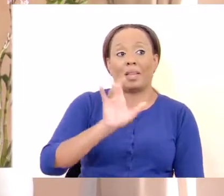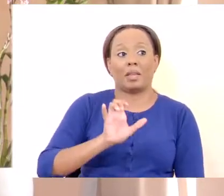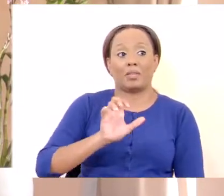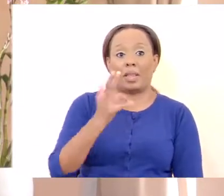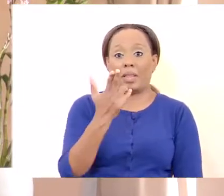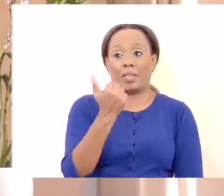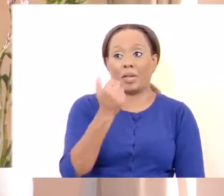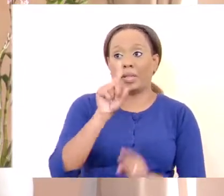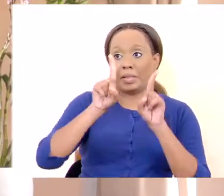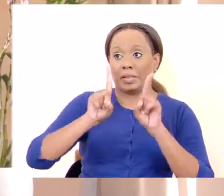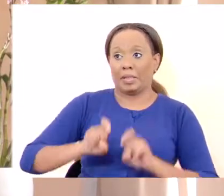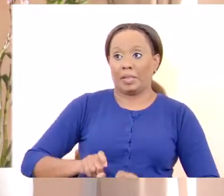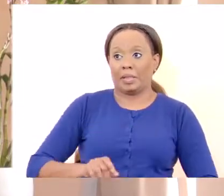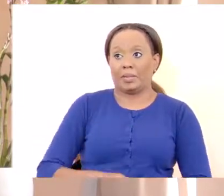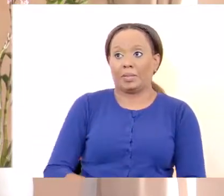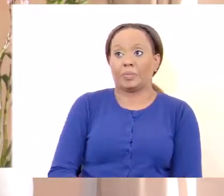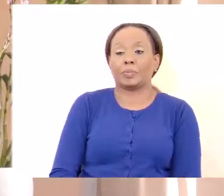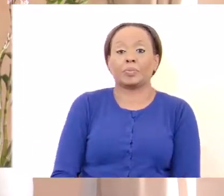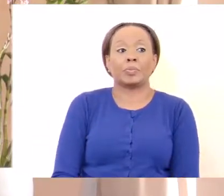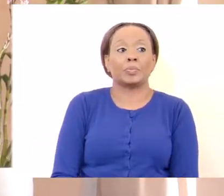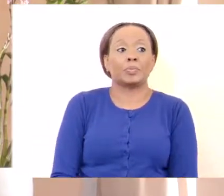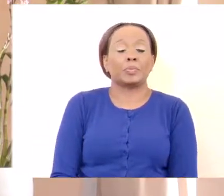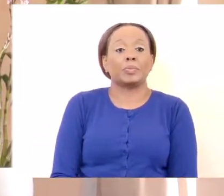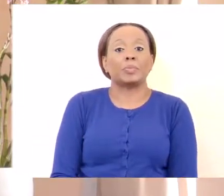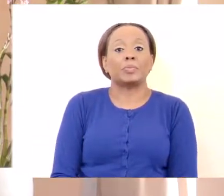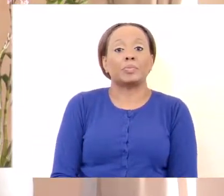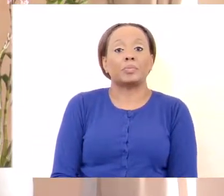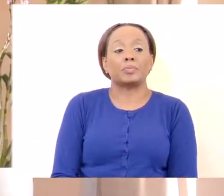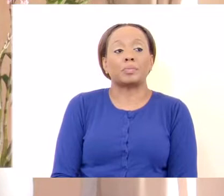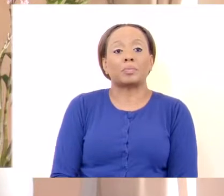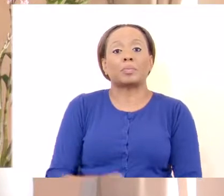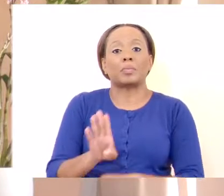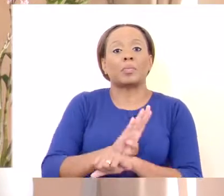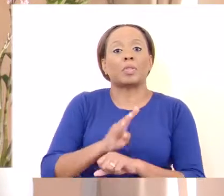115,813 tests. Barbados has had